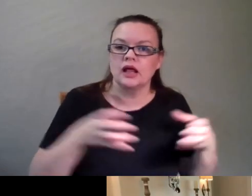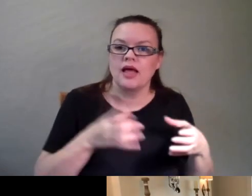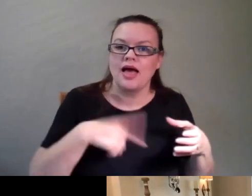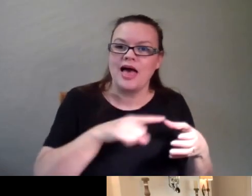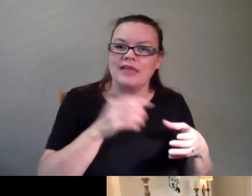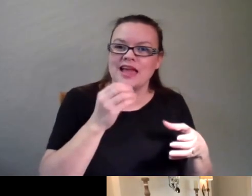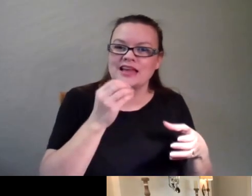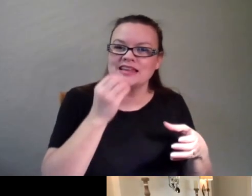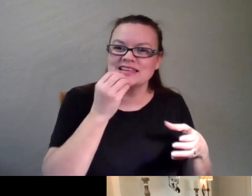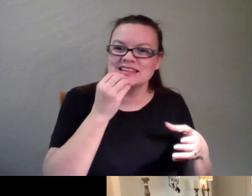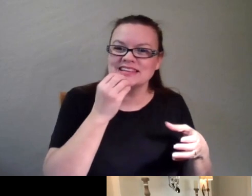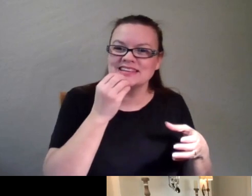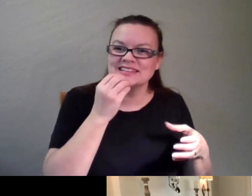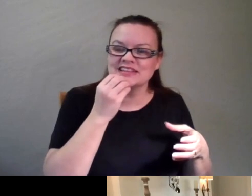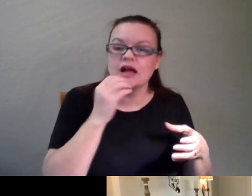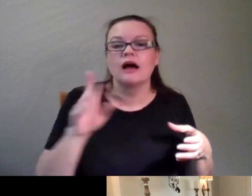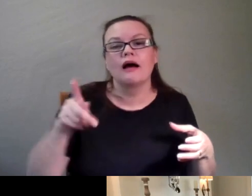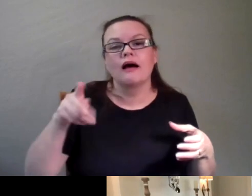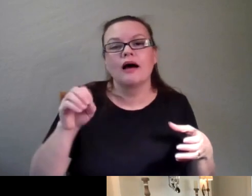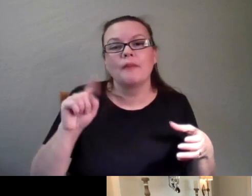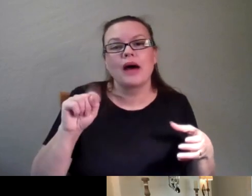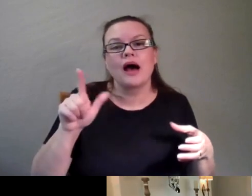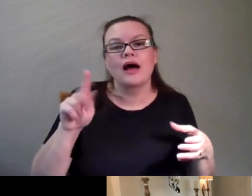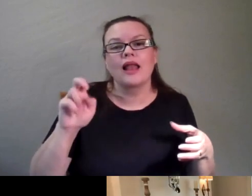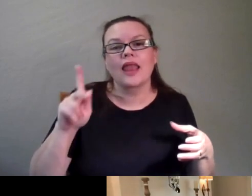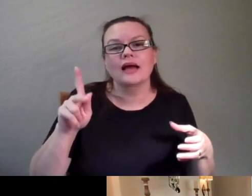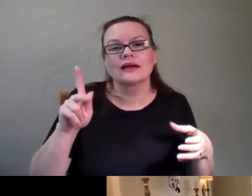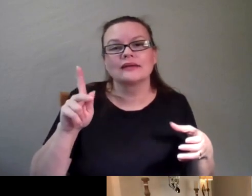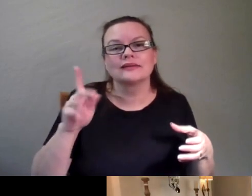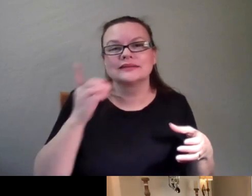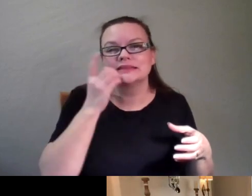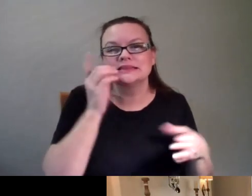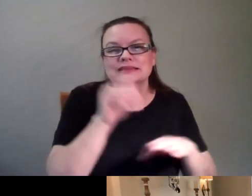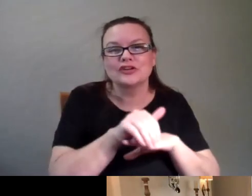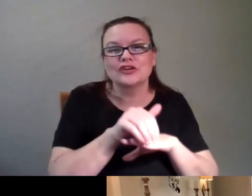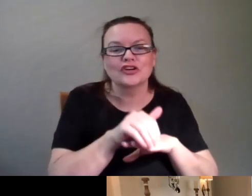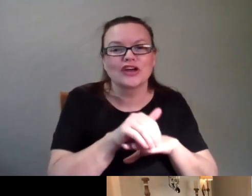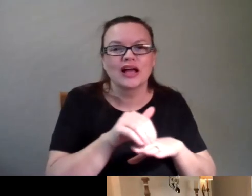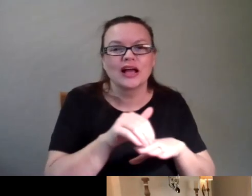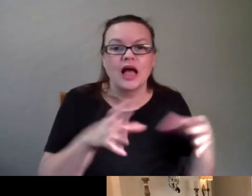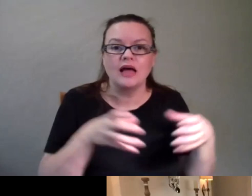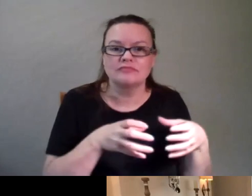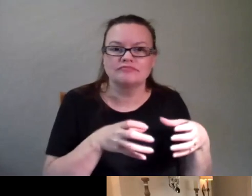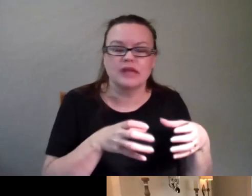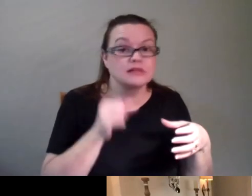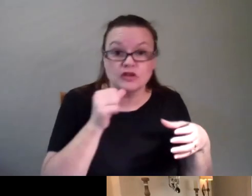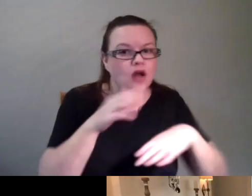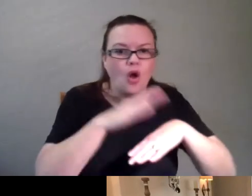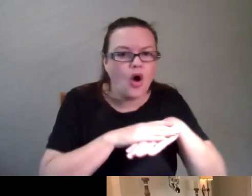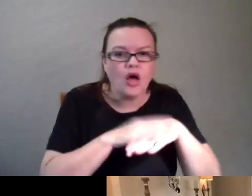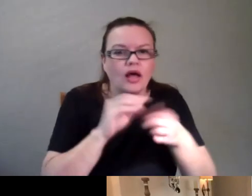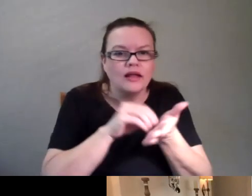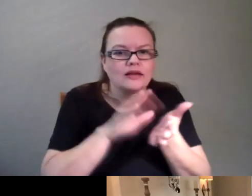dinner, potluck dinner. It's completely off the record. There has never been a leak out of those meetings. Almost